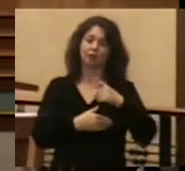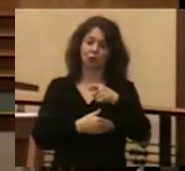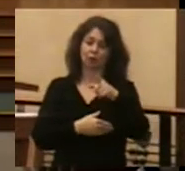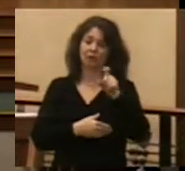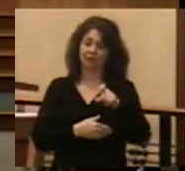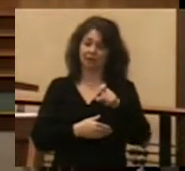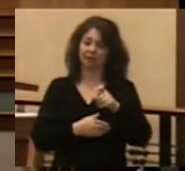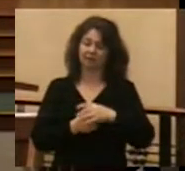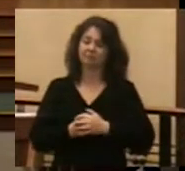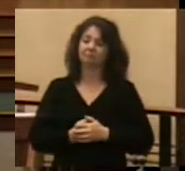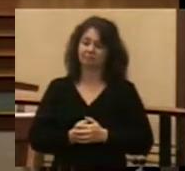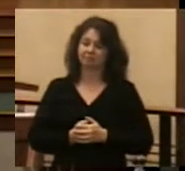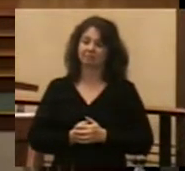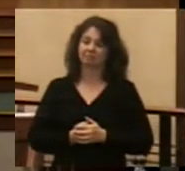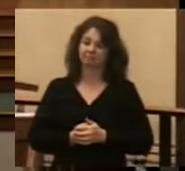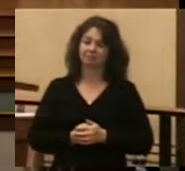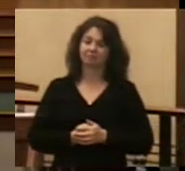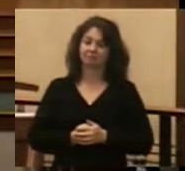hear?